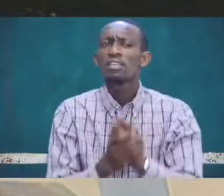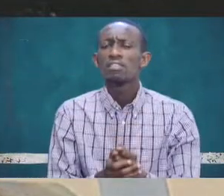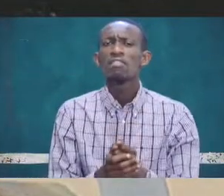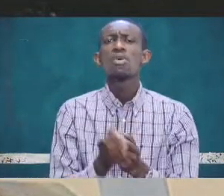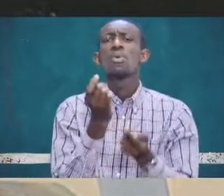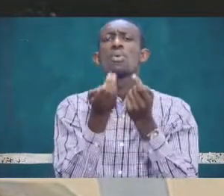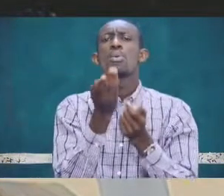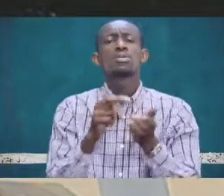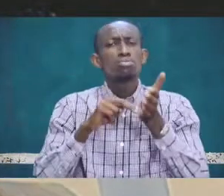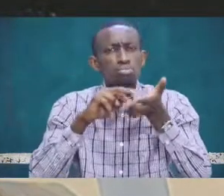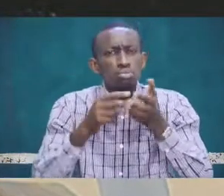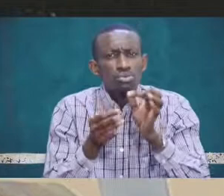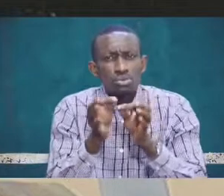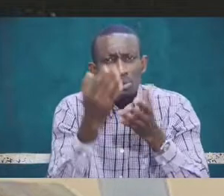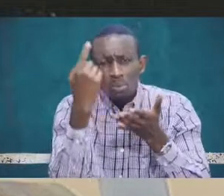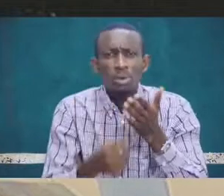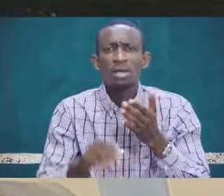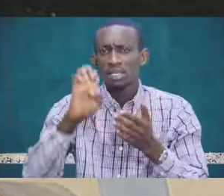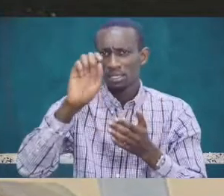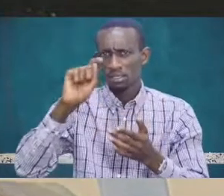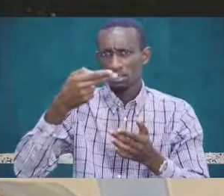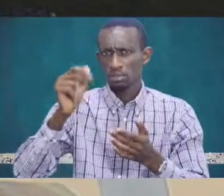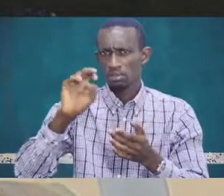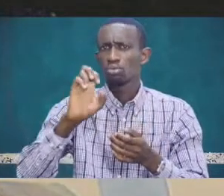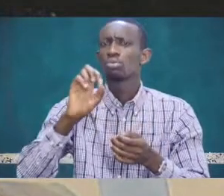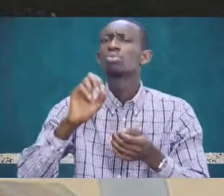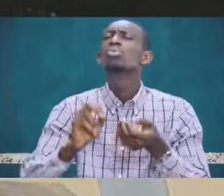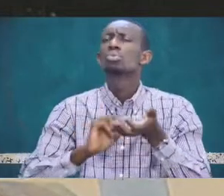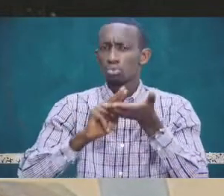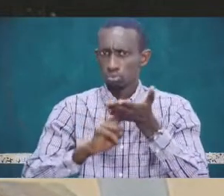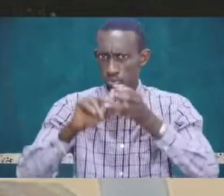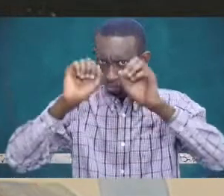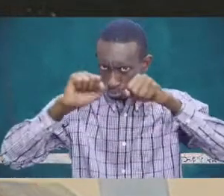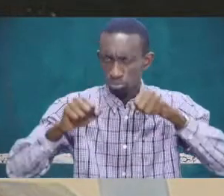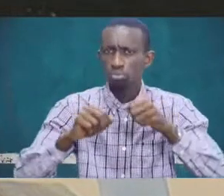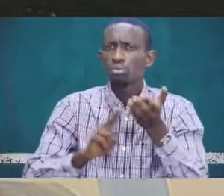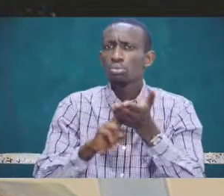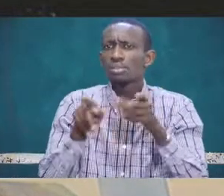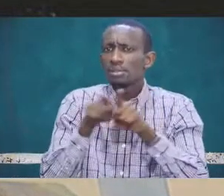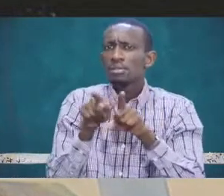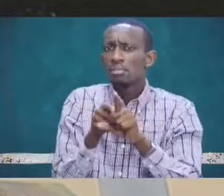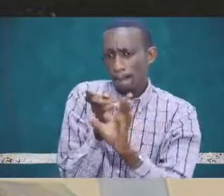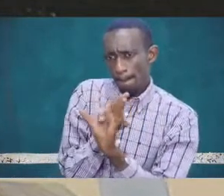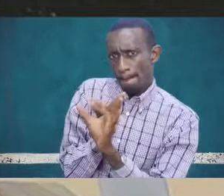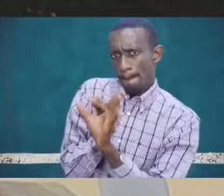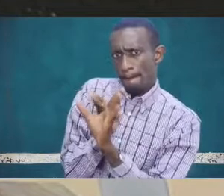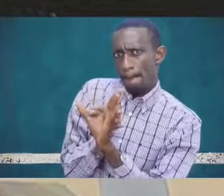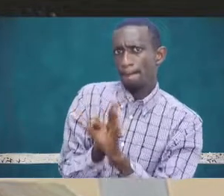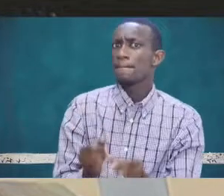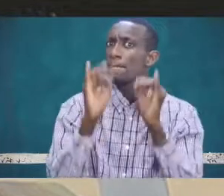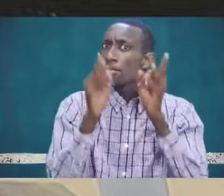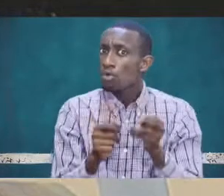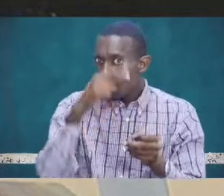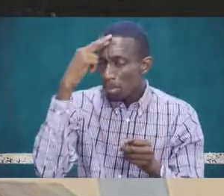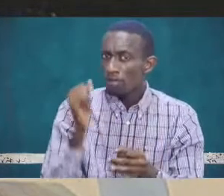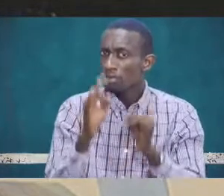why ethanol can be used as a fuel, because when it burns, then it releases the heat. This is